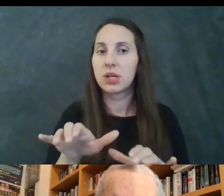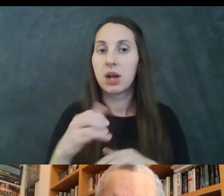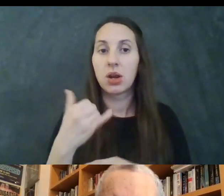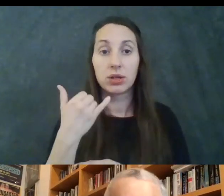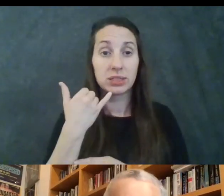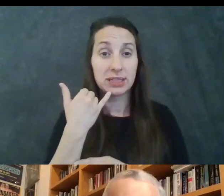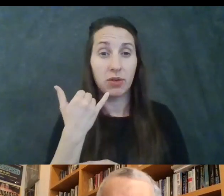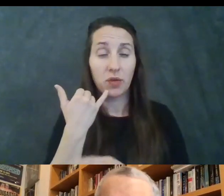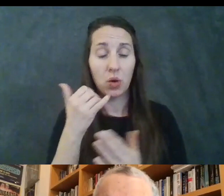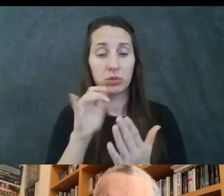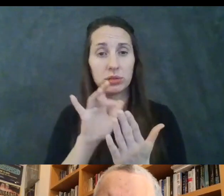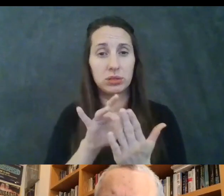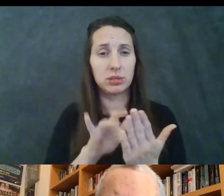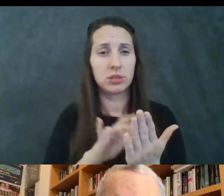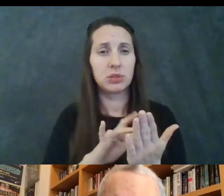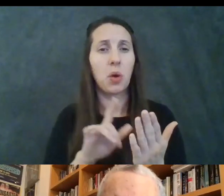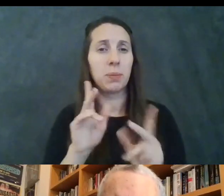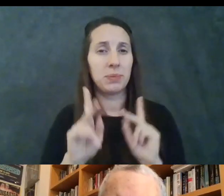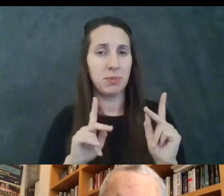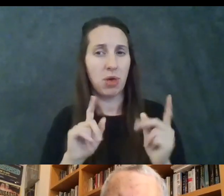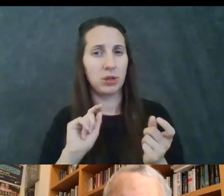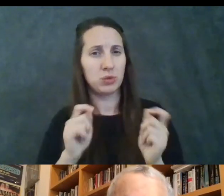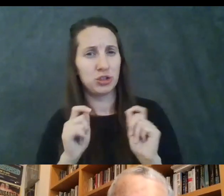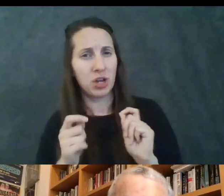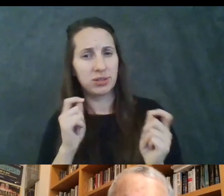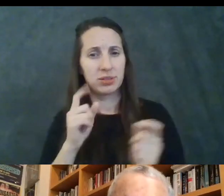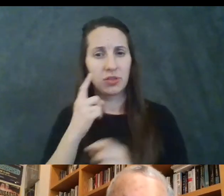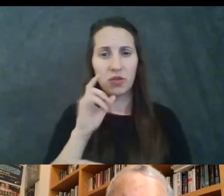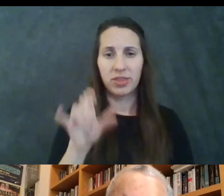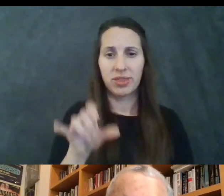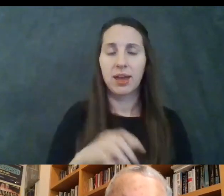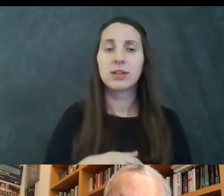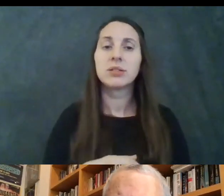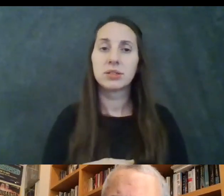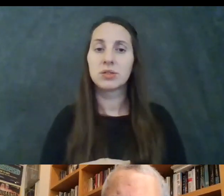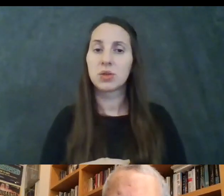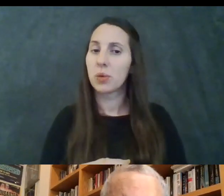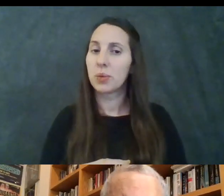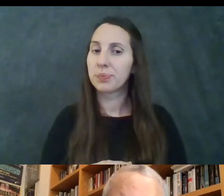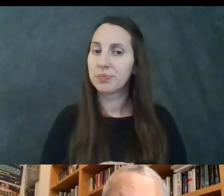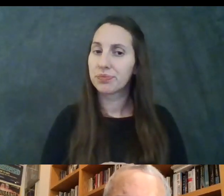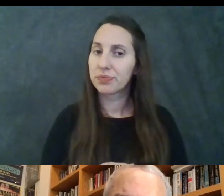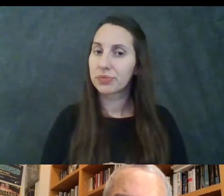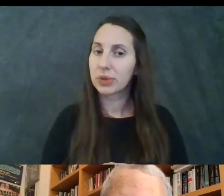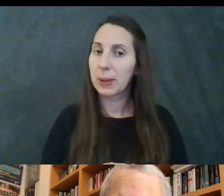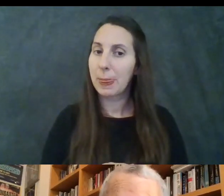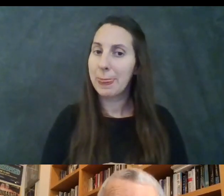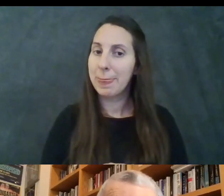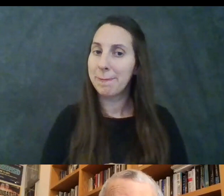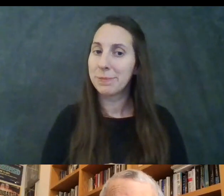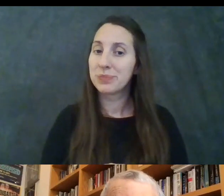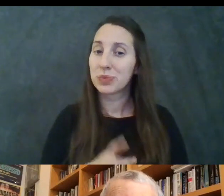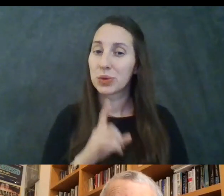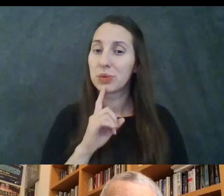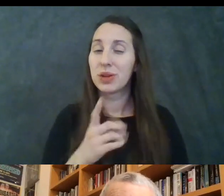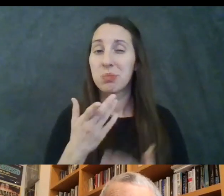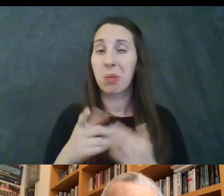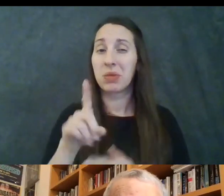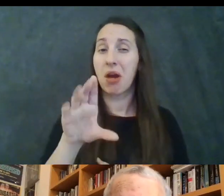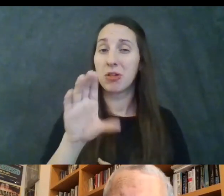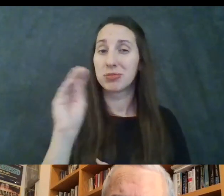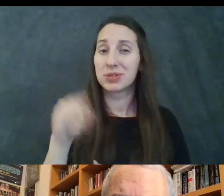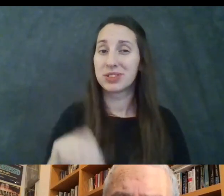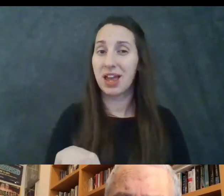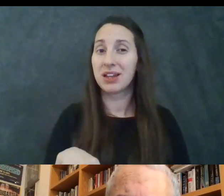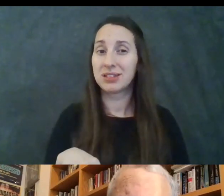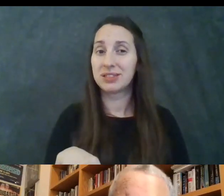deal with that, and so 2/3 are mobile, our cell phones, and probably 100%, with the